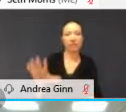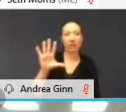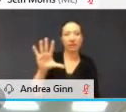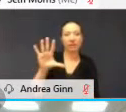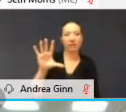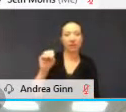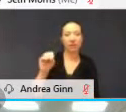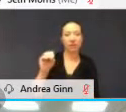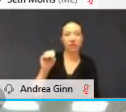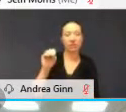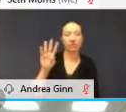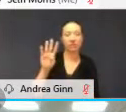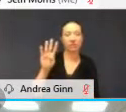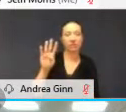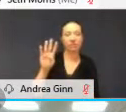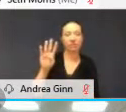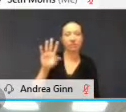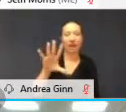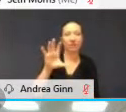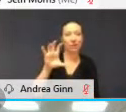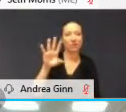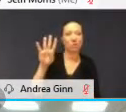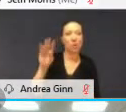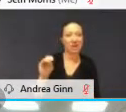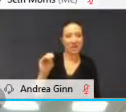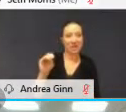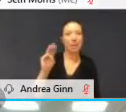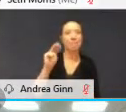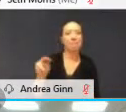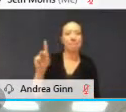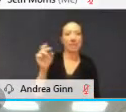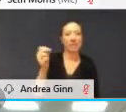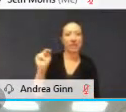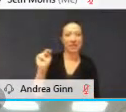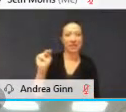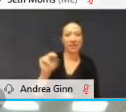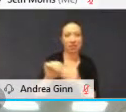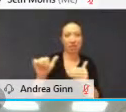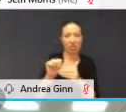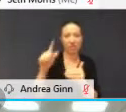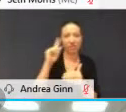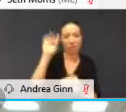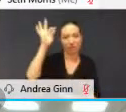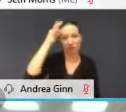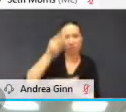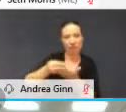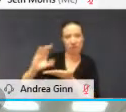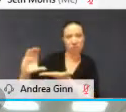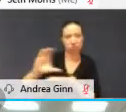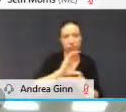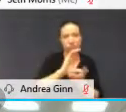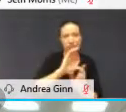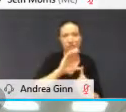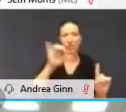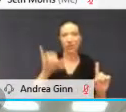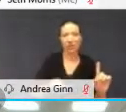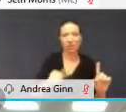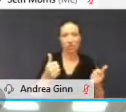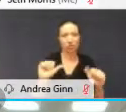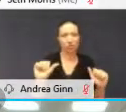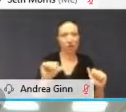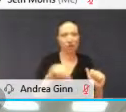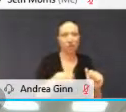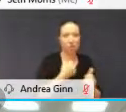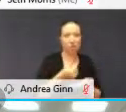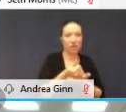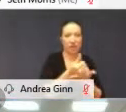federal relief funding. So as I said, we're tracking that as we make decisions about how we can try to help providers who we're hearing from on a regular